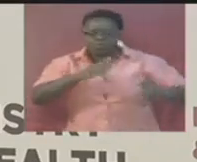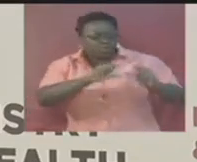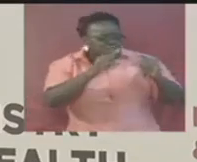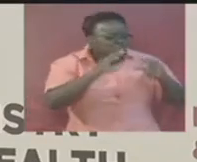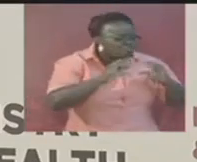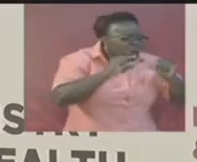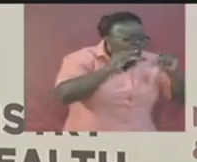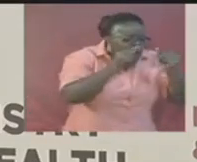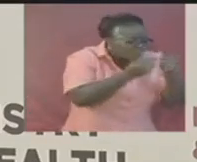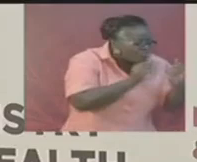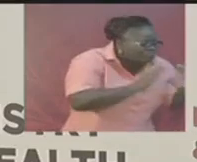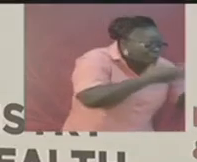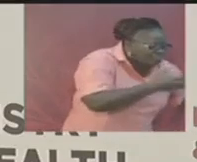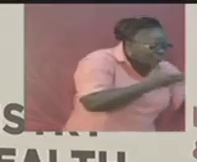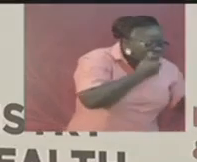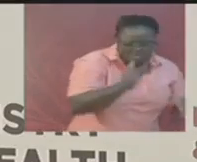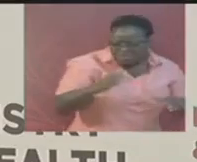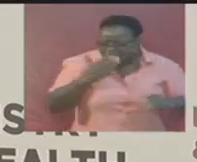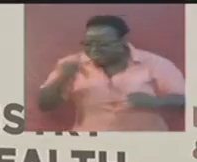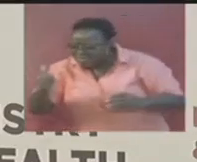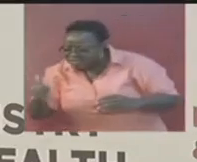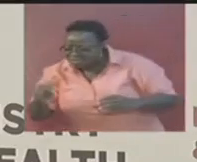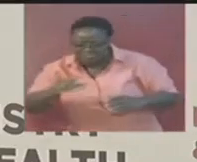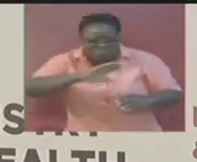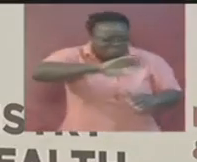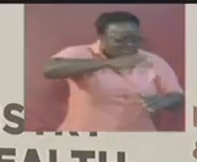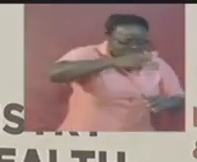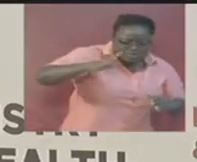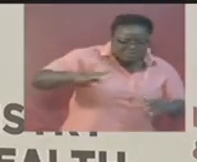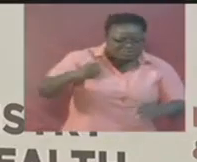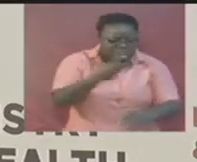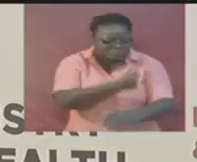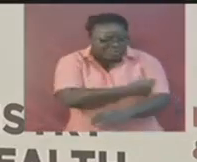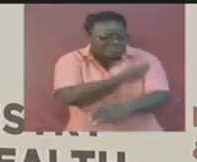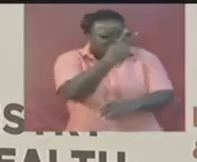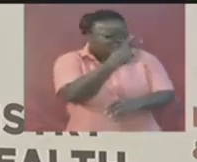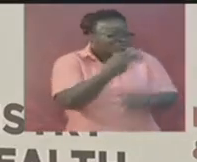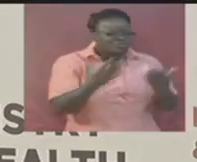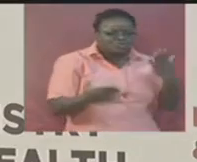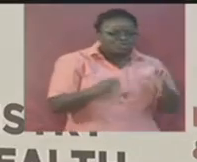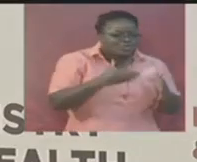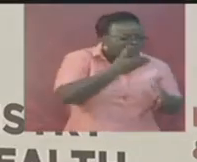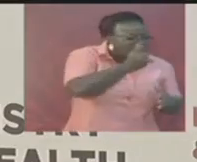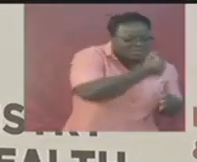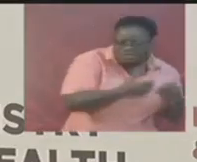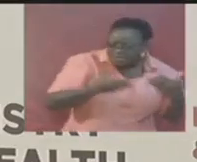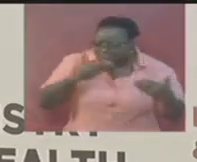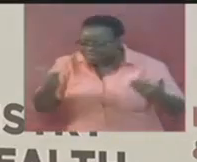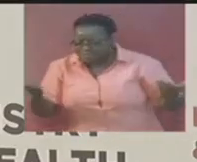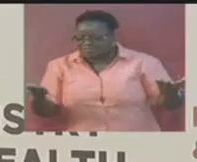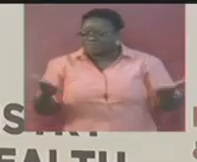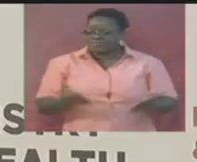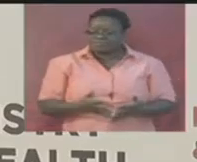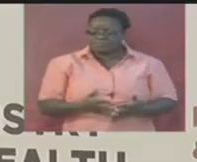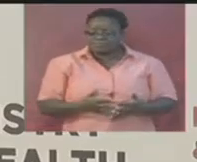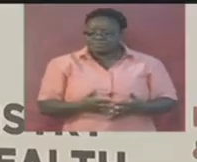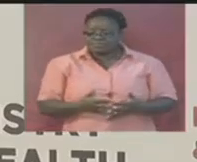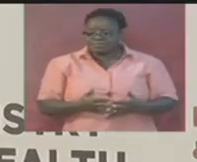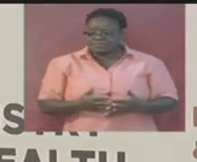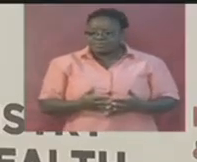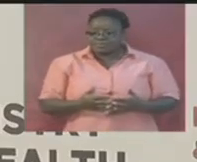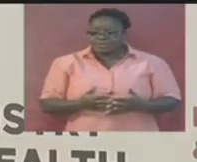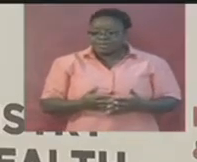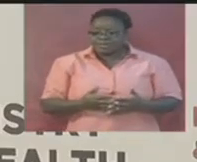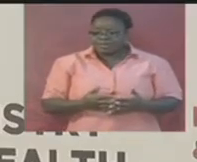optimistic that while we lose that in fact we're probably going to provide protection for a longer time. And vaccines in the